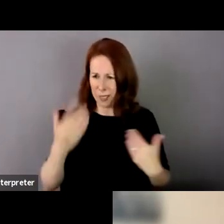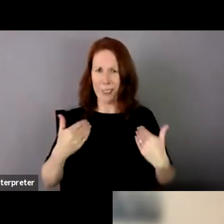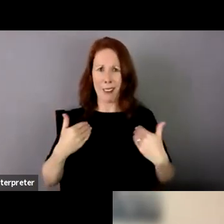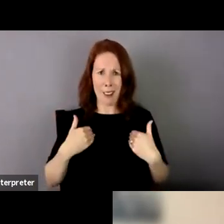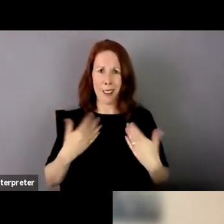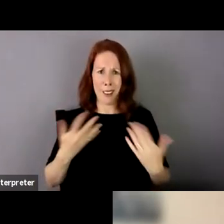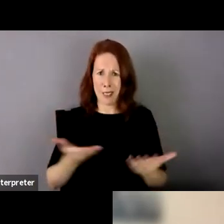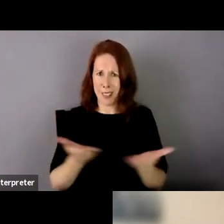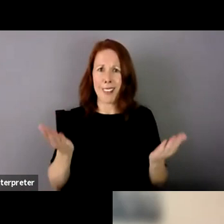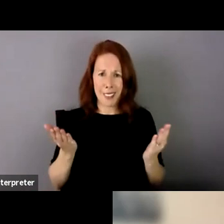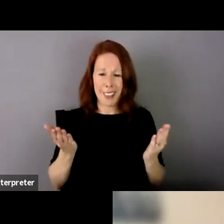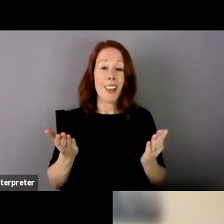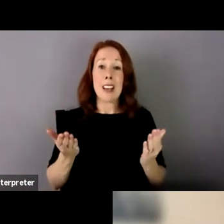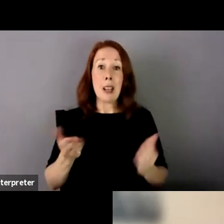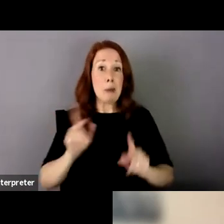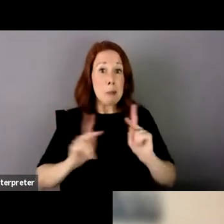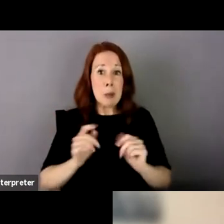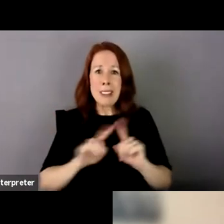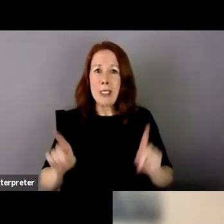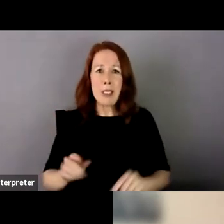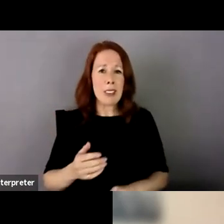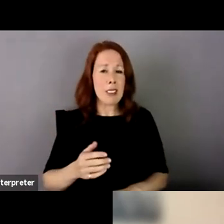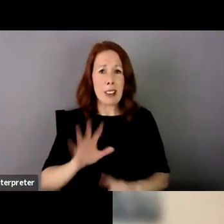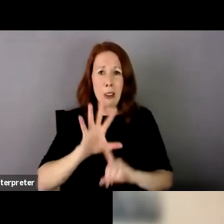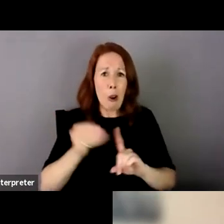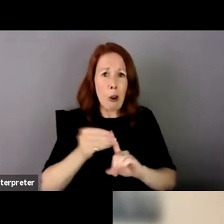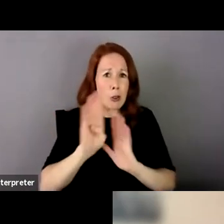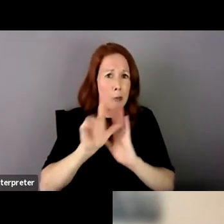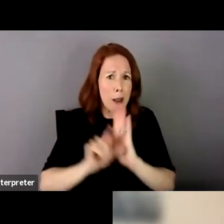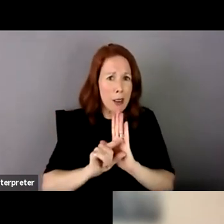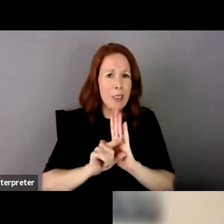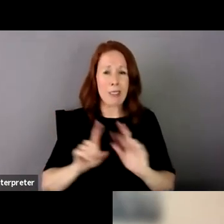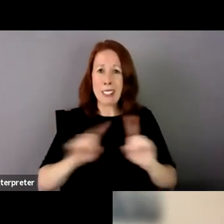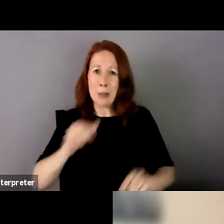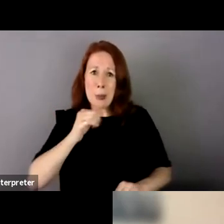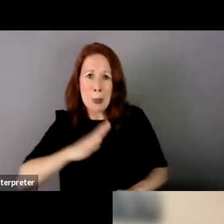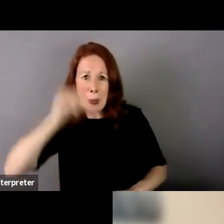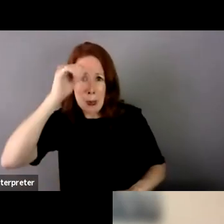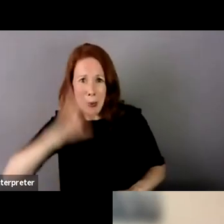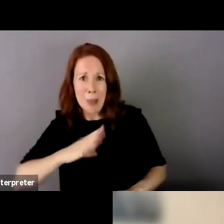communities. There's going to be people of different racial and cultural backgrounds and different genders in my